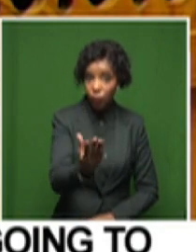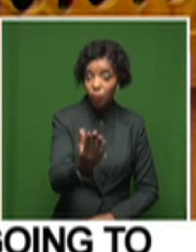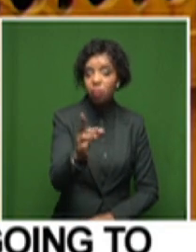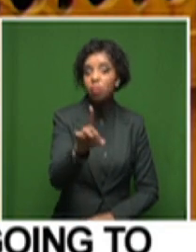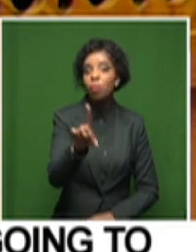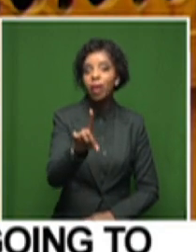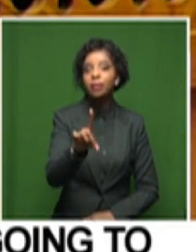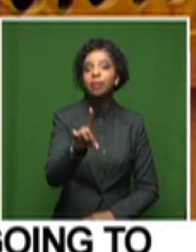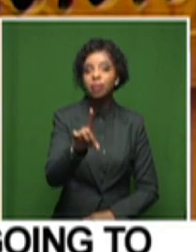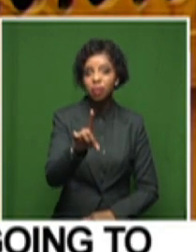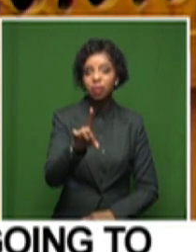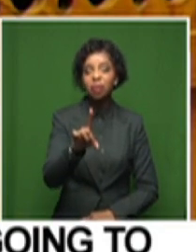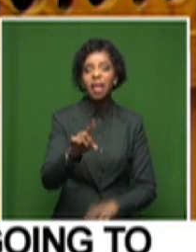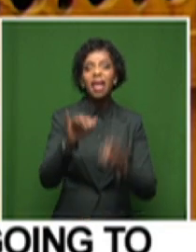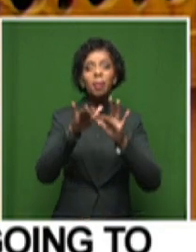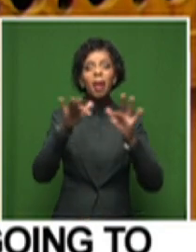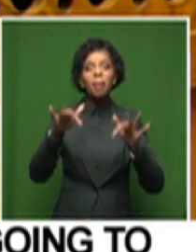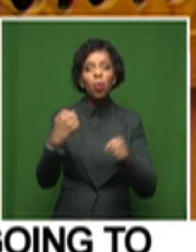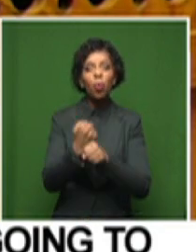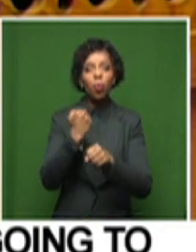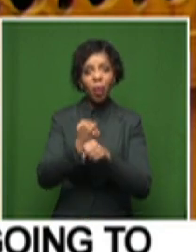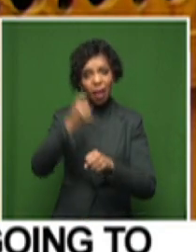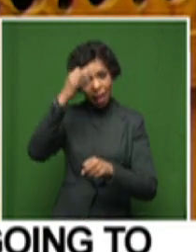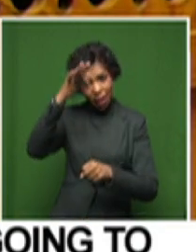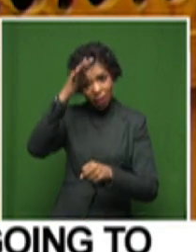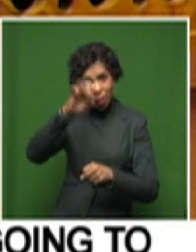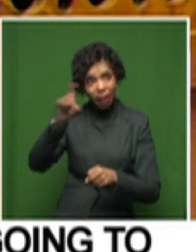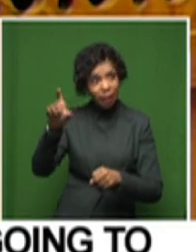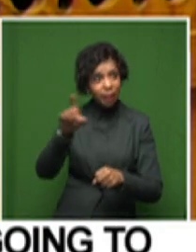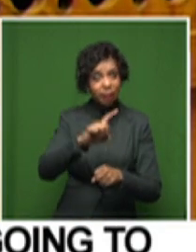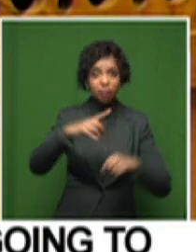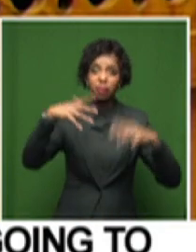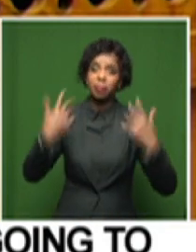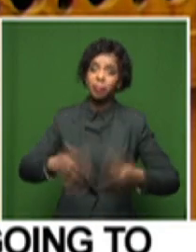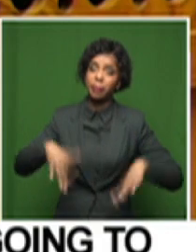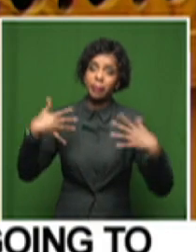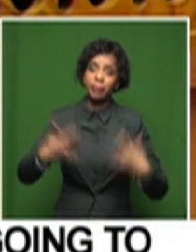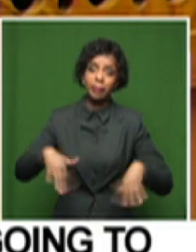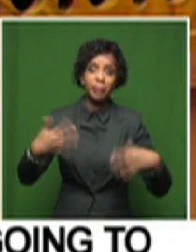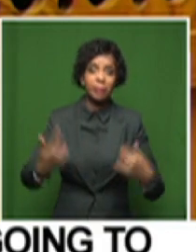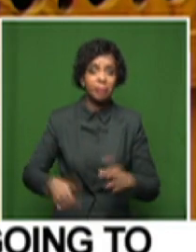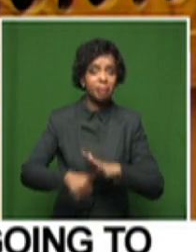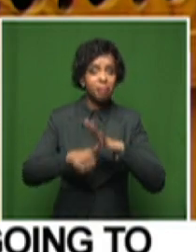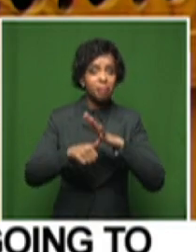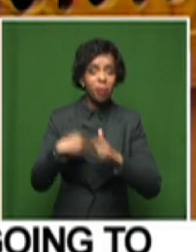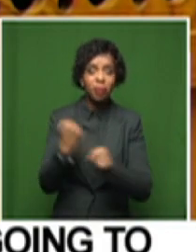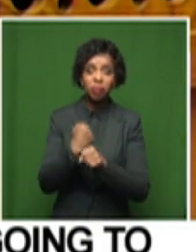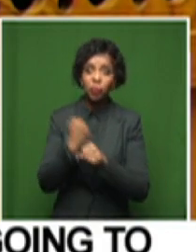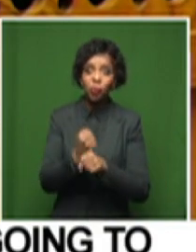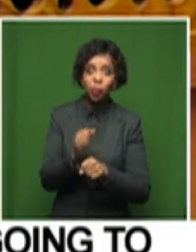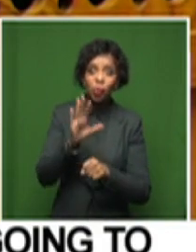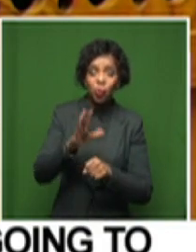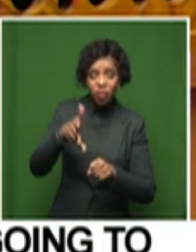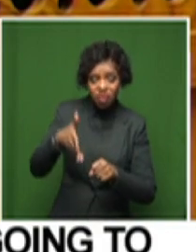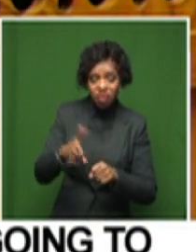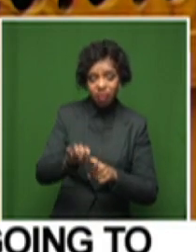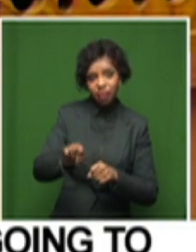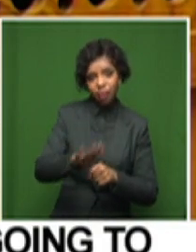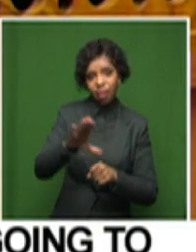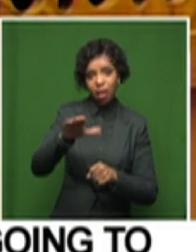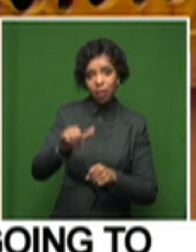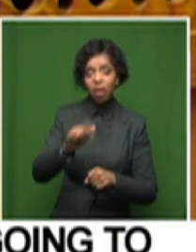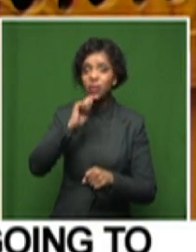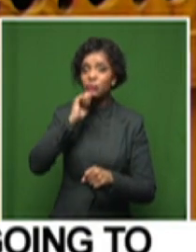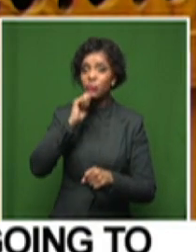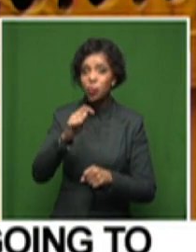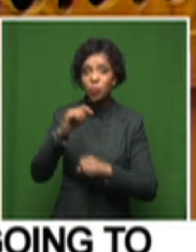do very important work for our country. They are patriots. They too wish to unburden our country